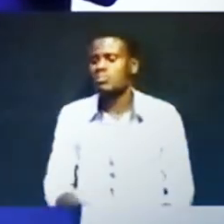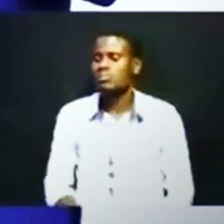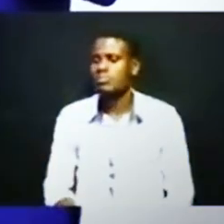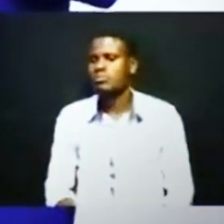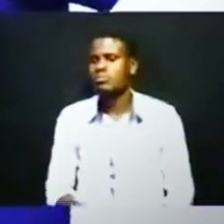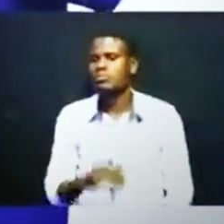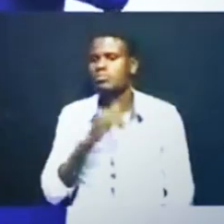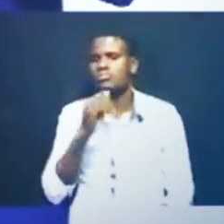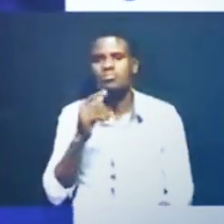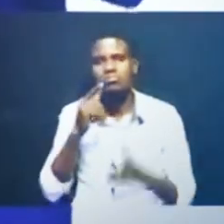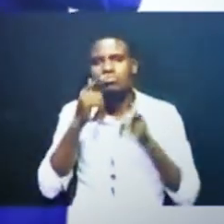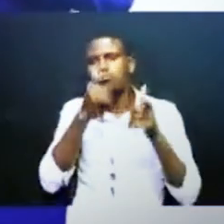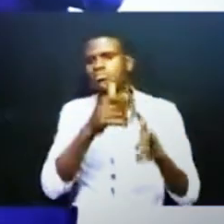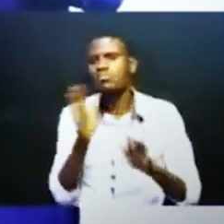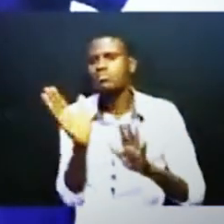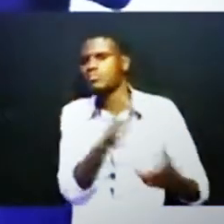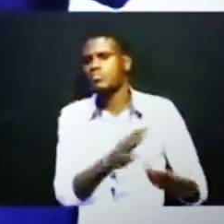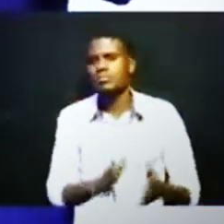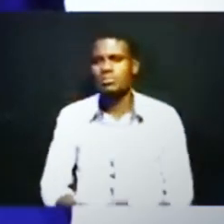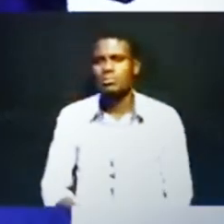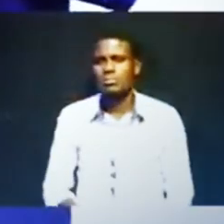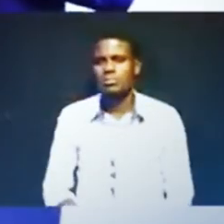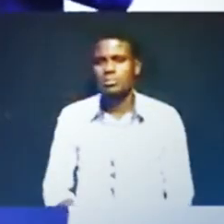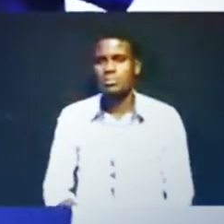and all that.